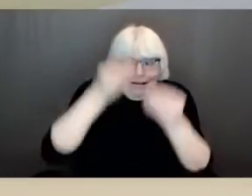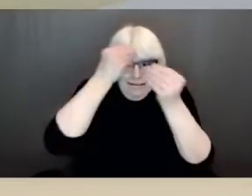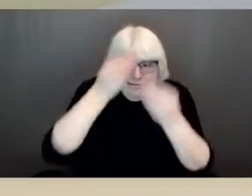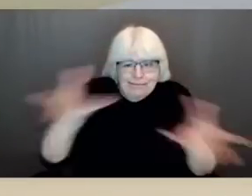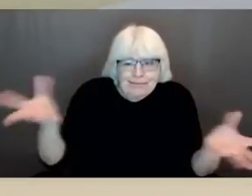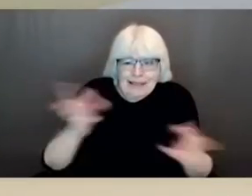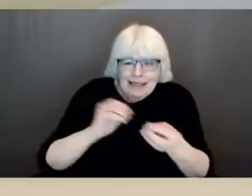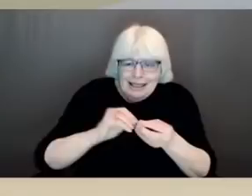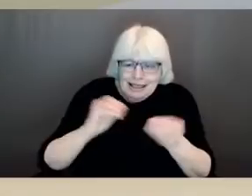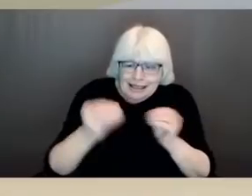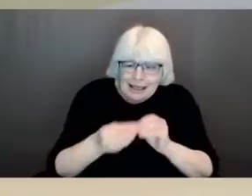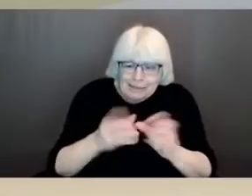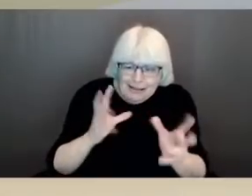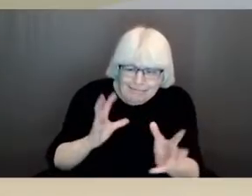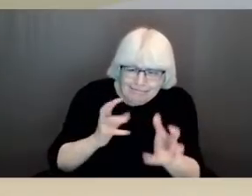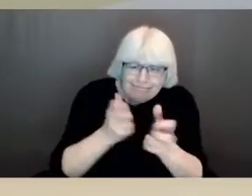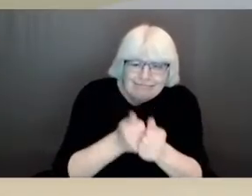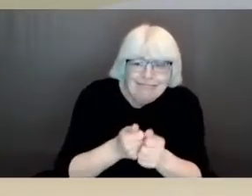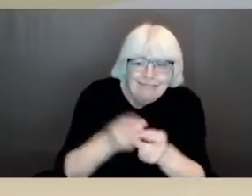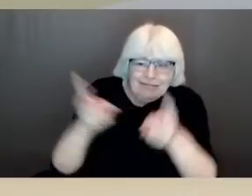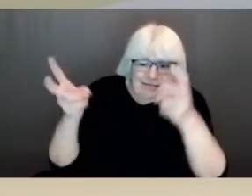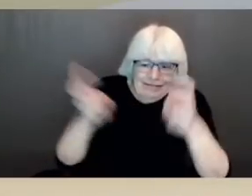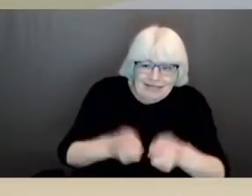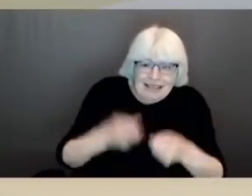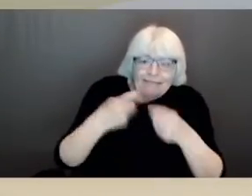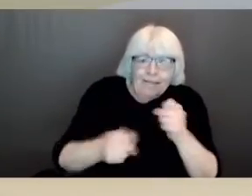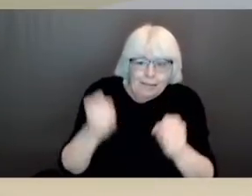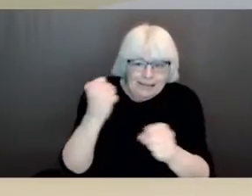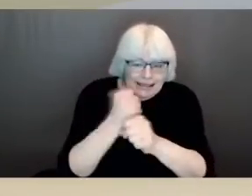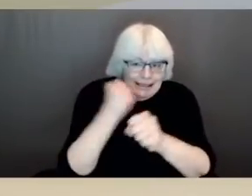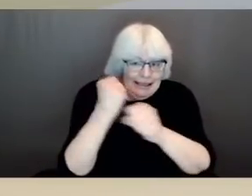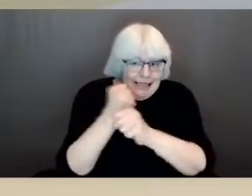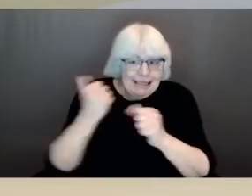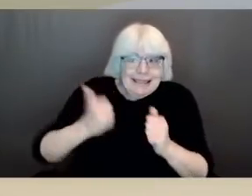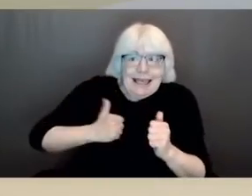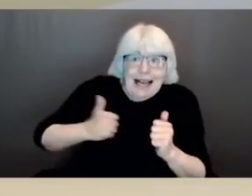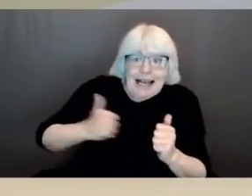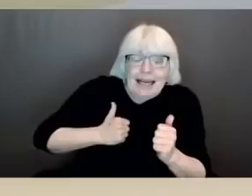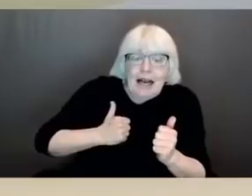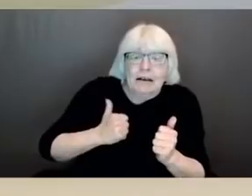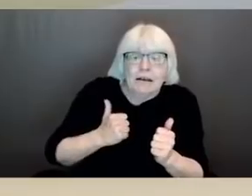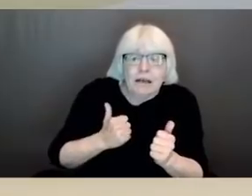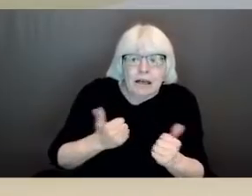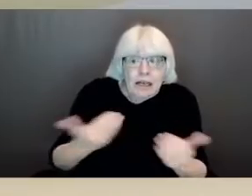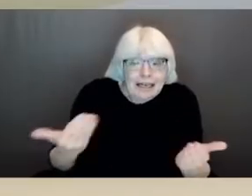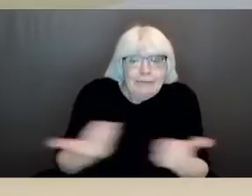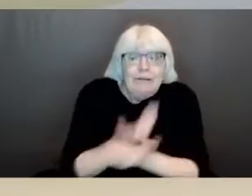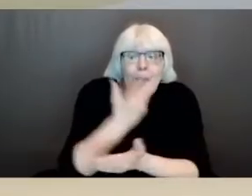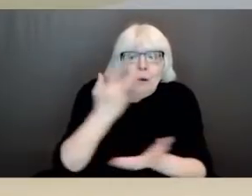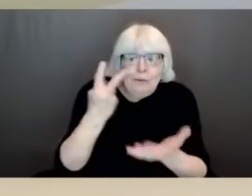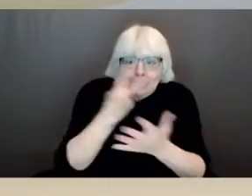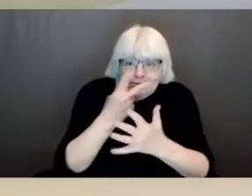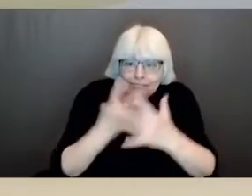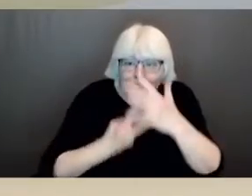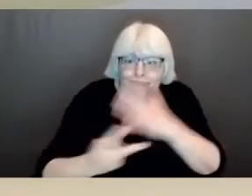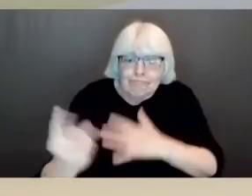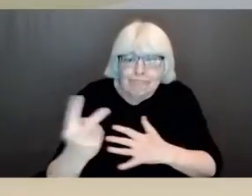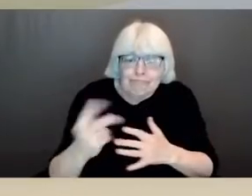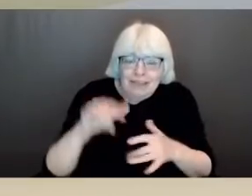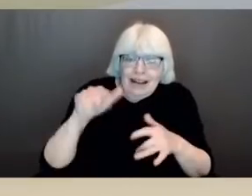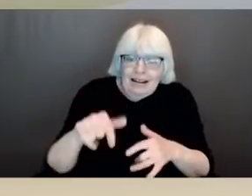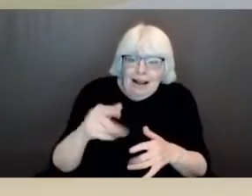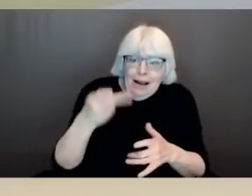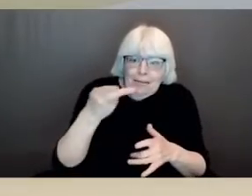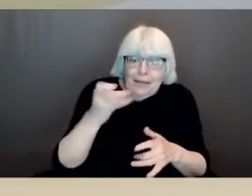Statistics Canada. The new estimates from Statistics Canada confirmed the population of PEI grew, which